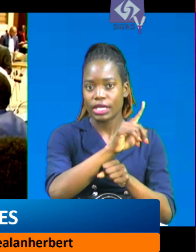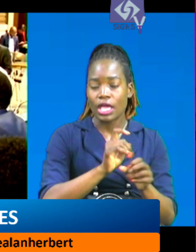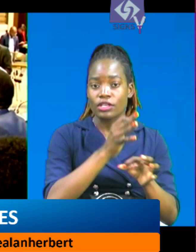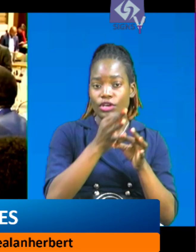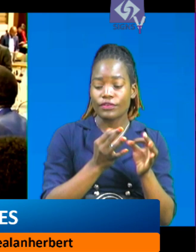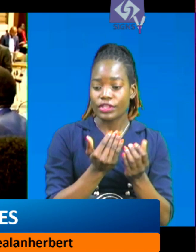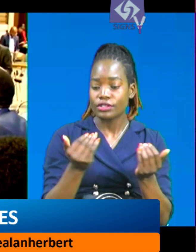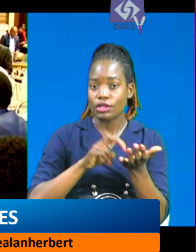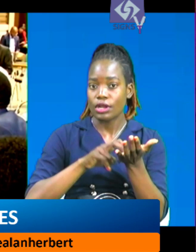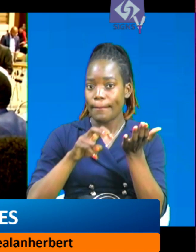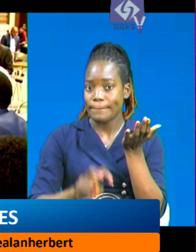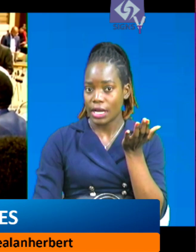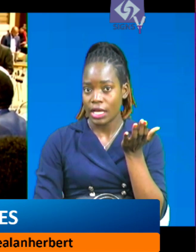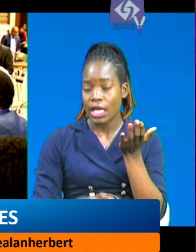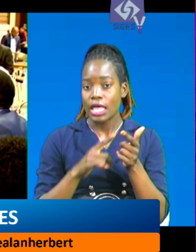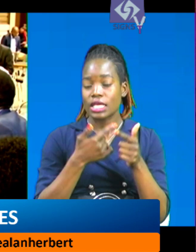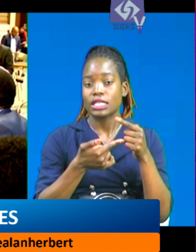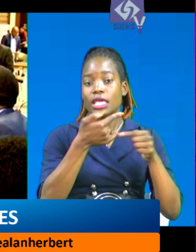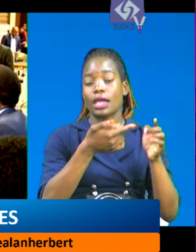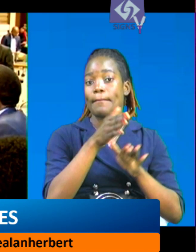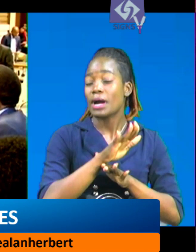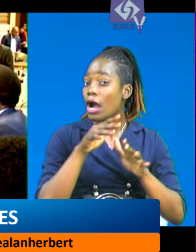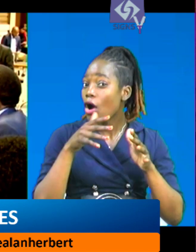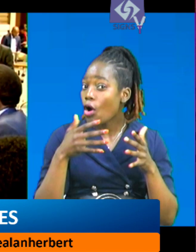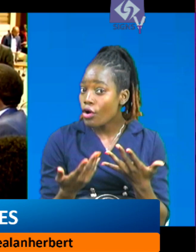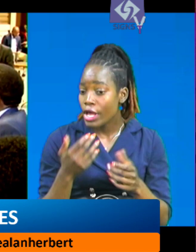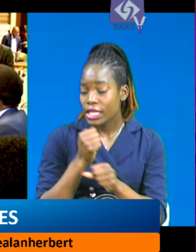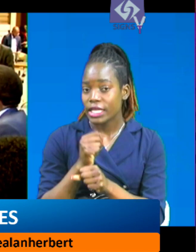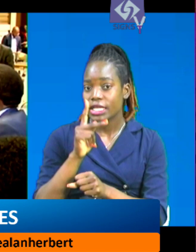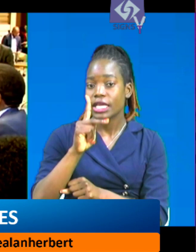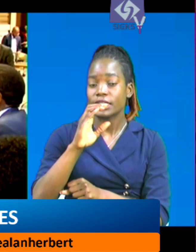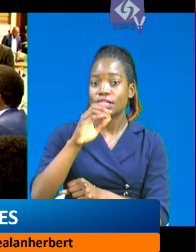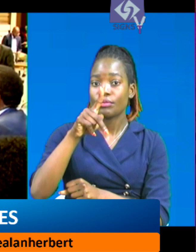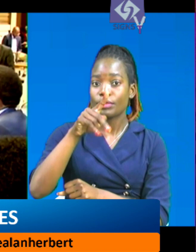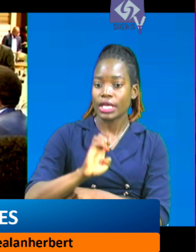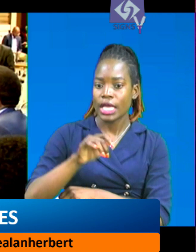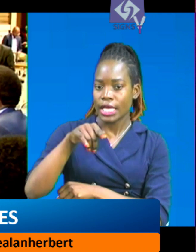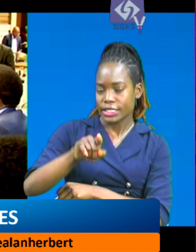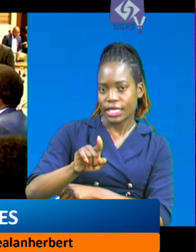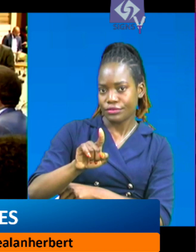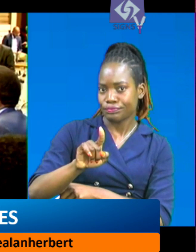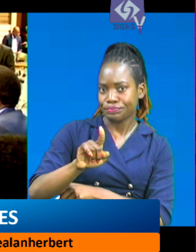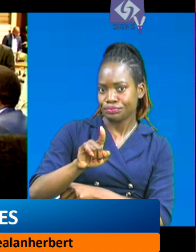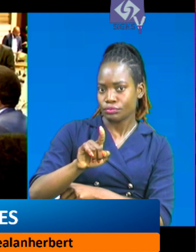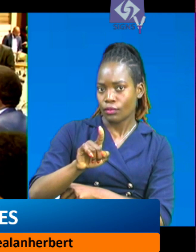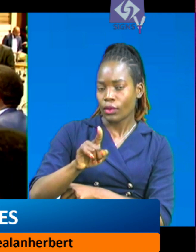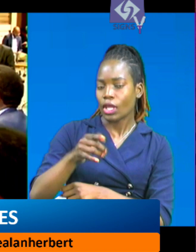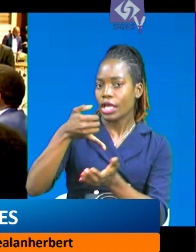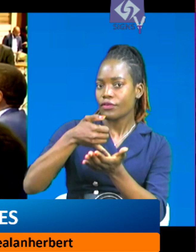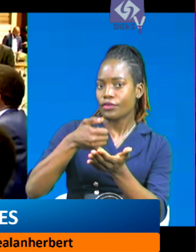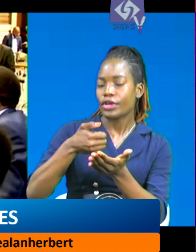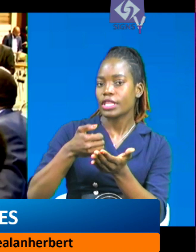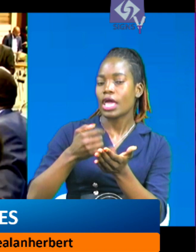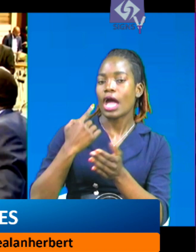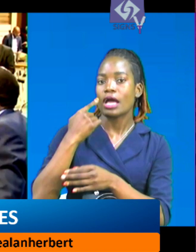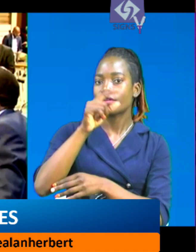out somewhere? Suddenly they came back. They did KCPE, were not part of the 100% transition in the previous